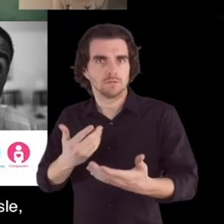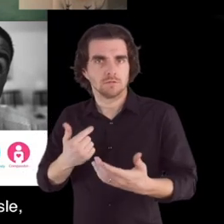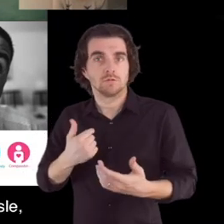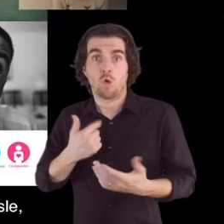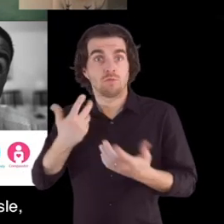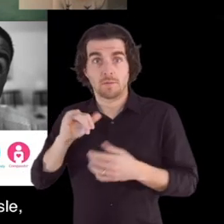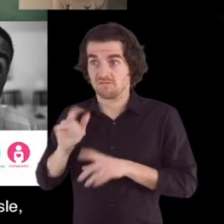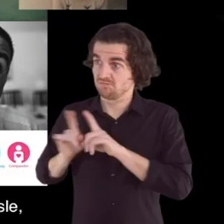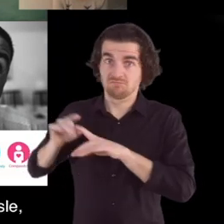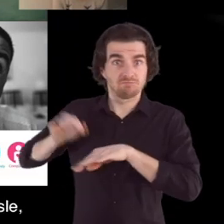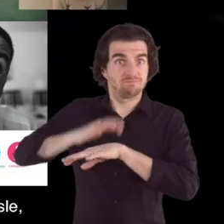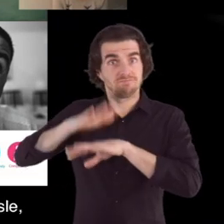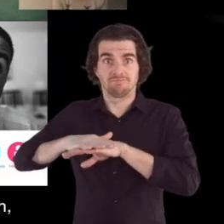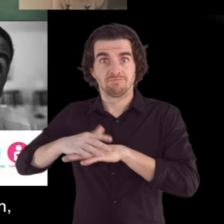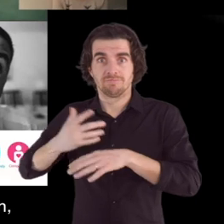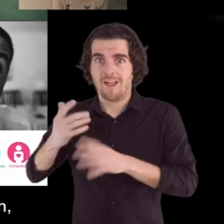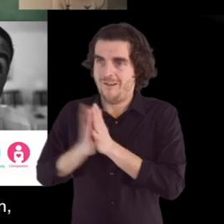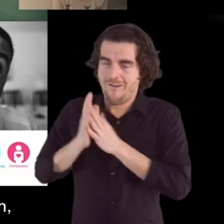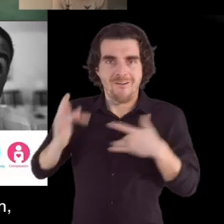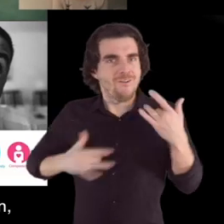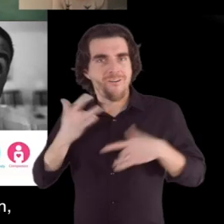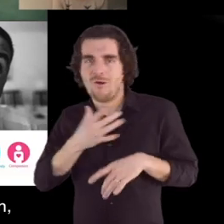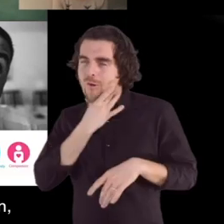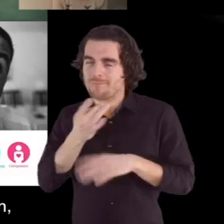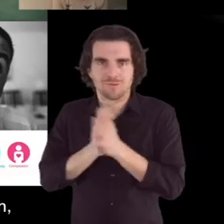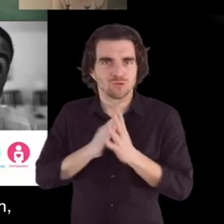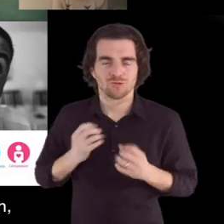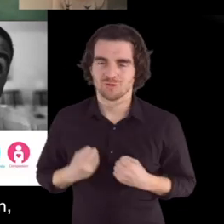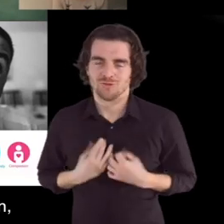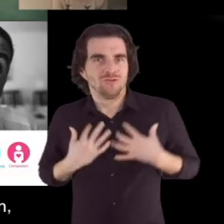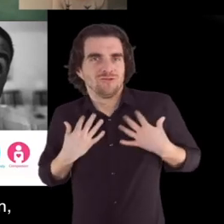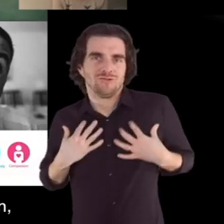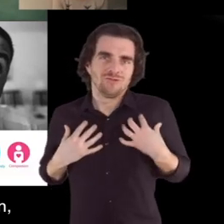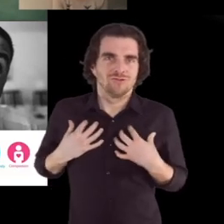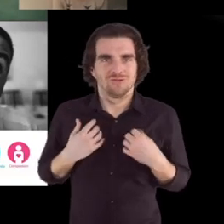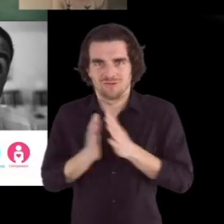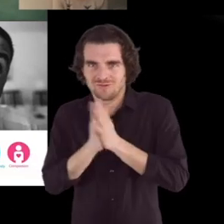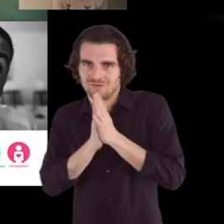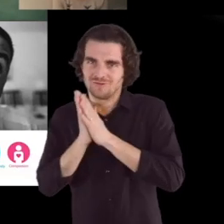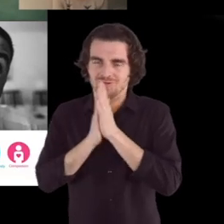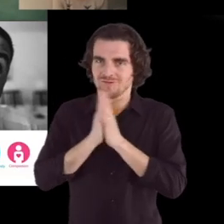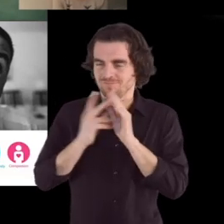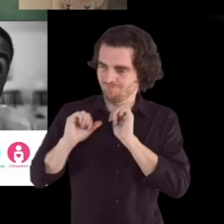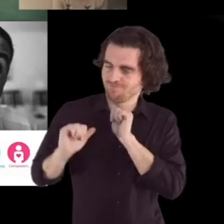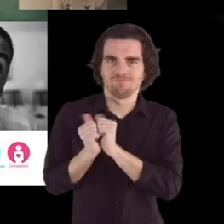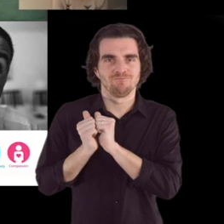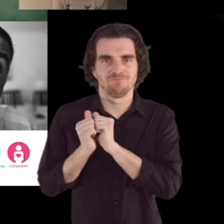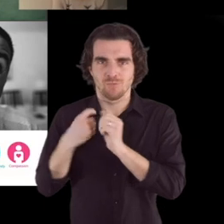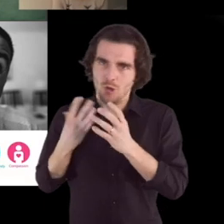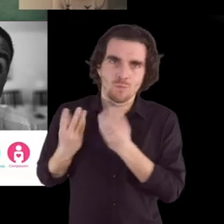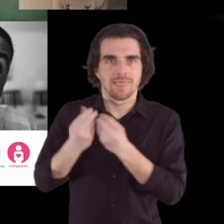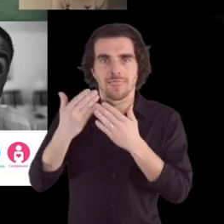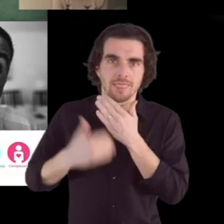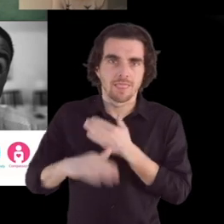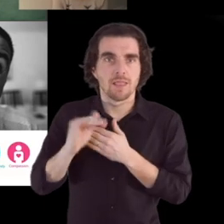indeed if we're walking down the aisle full of hope and gushing with emotion, with the focus on delivering our forever